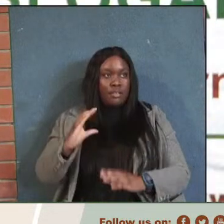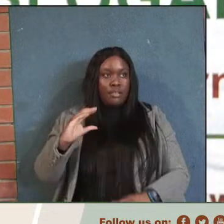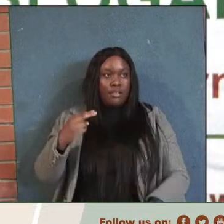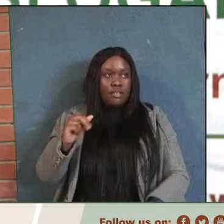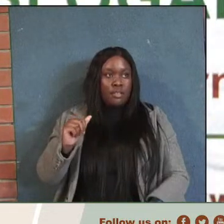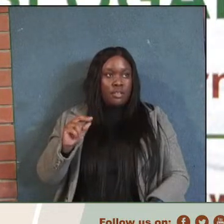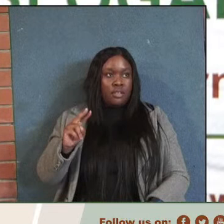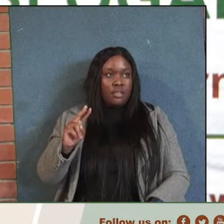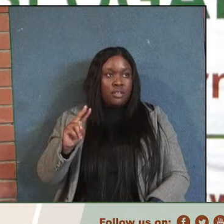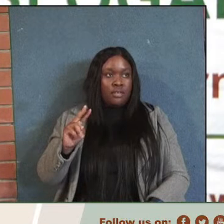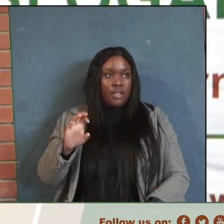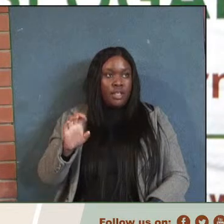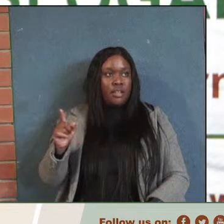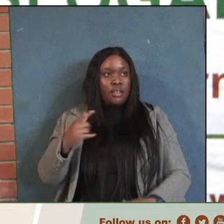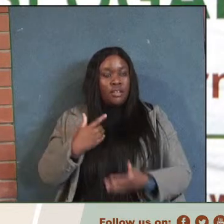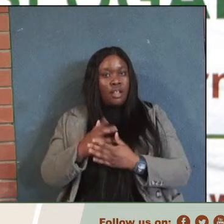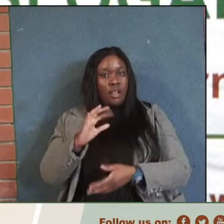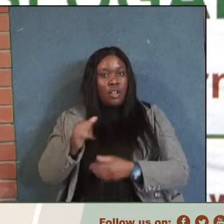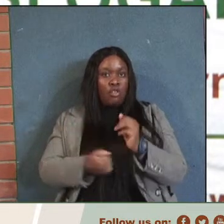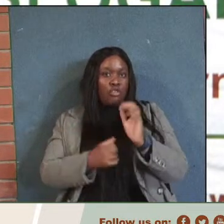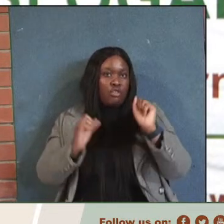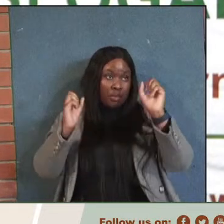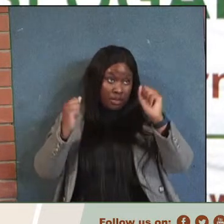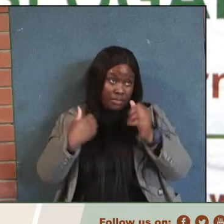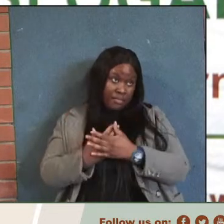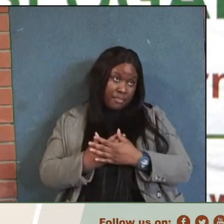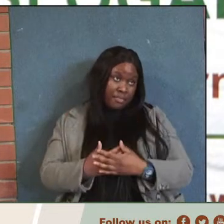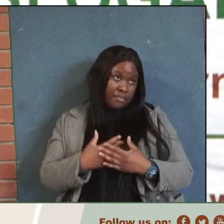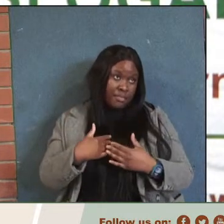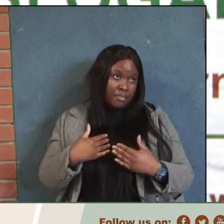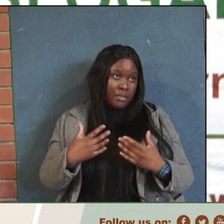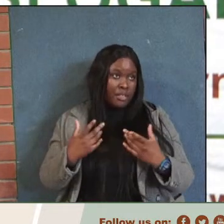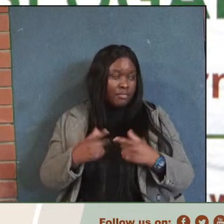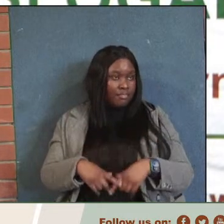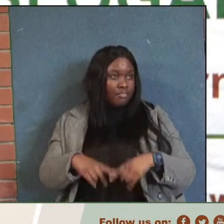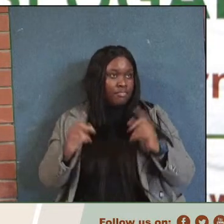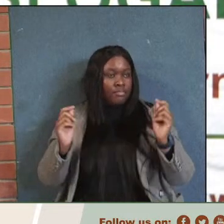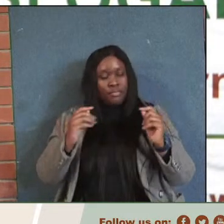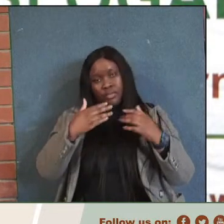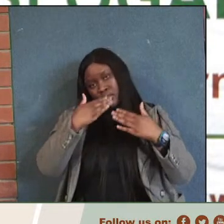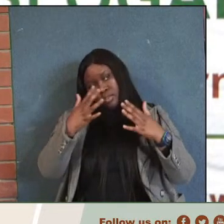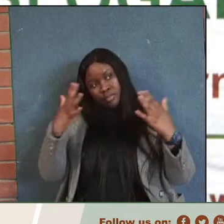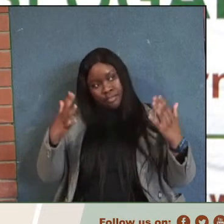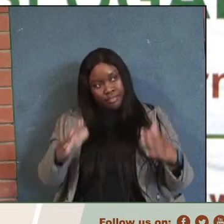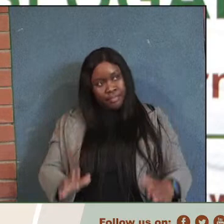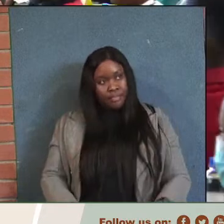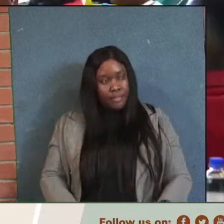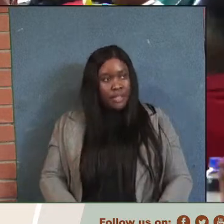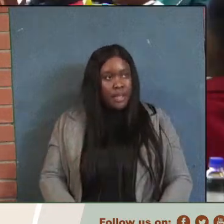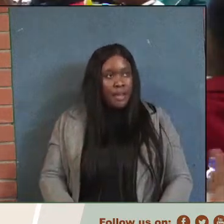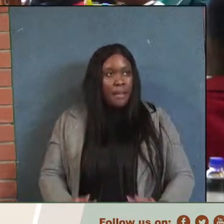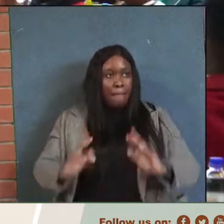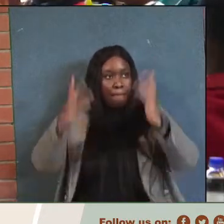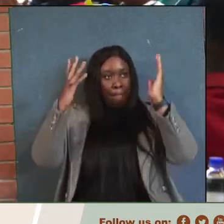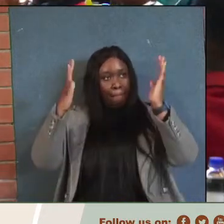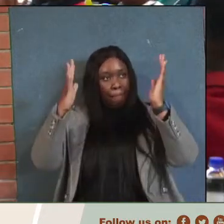To continue with the closing remarks. I am done for the day. Thank you so much, everyone.